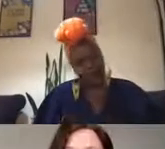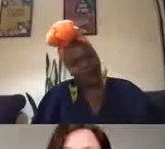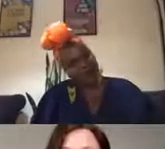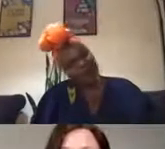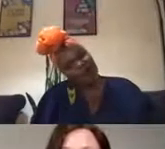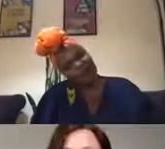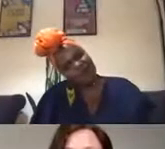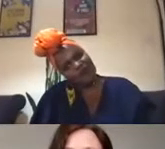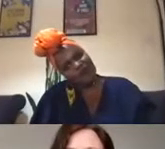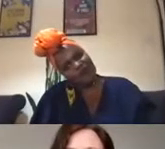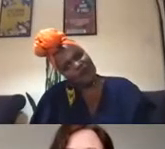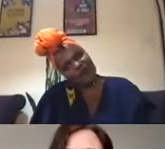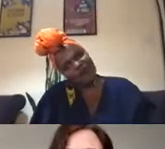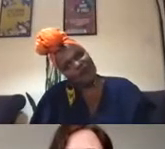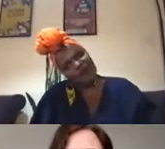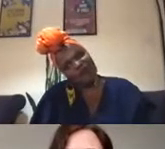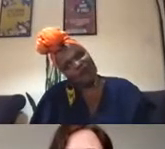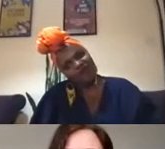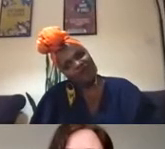which are incredible,